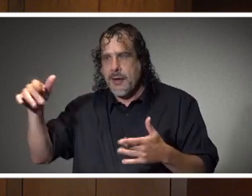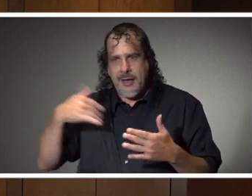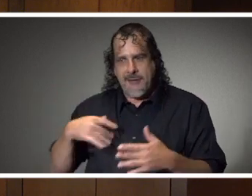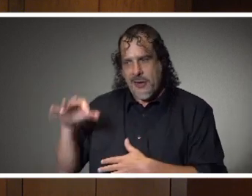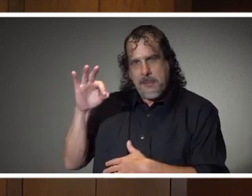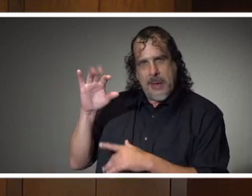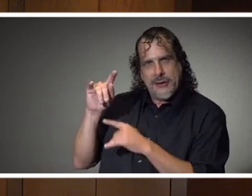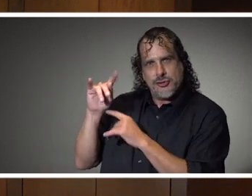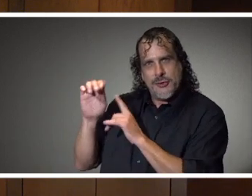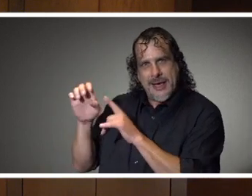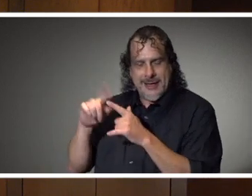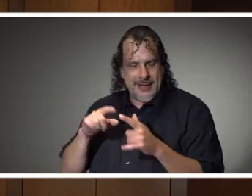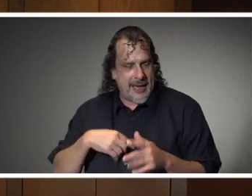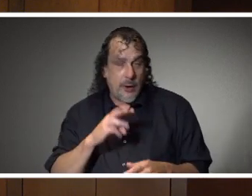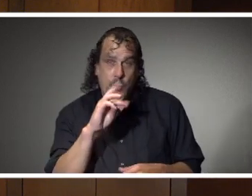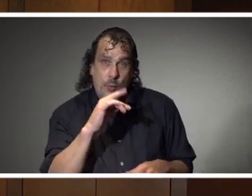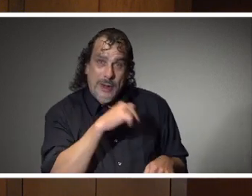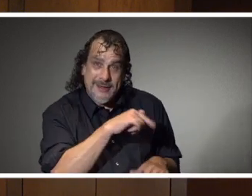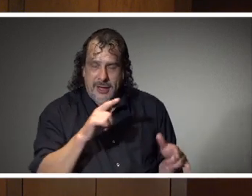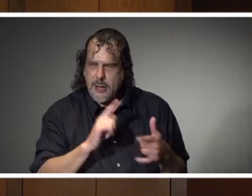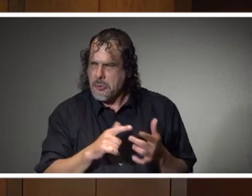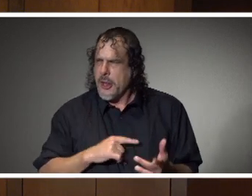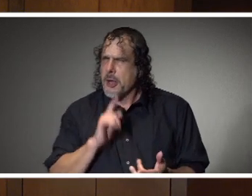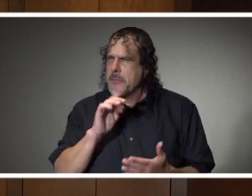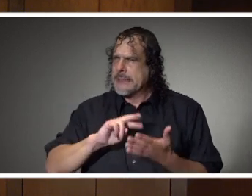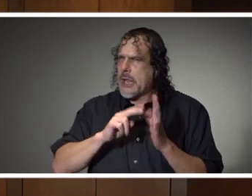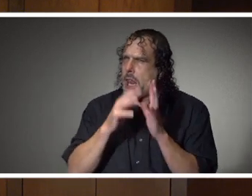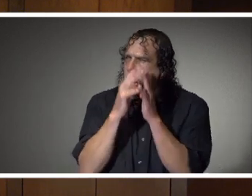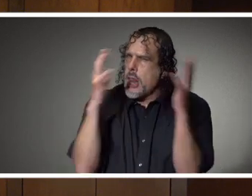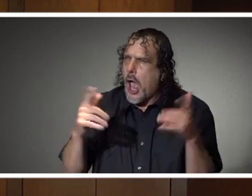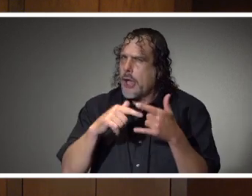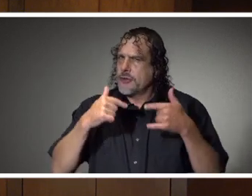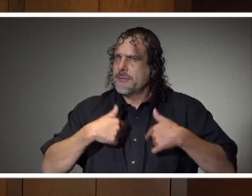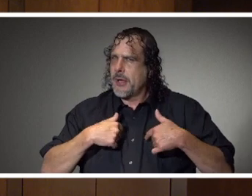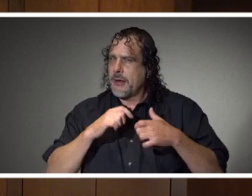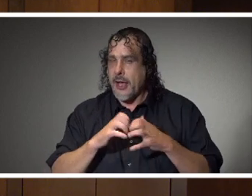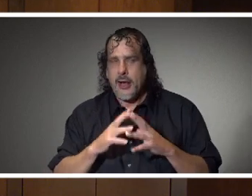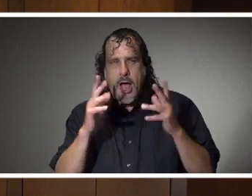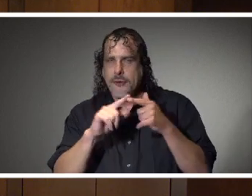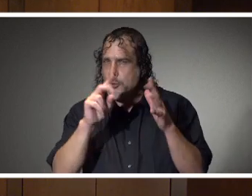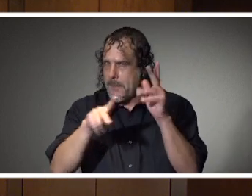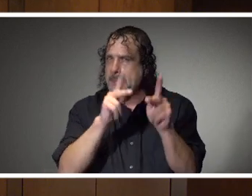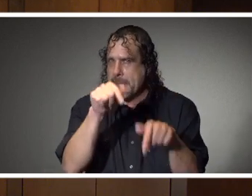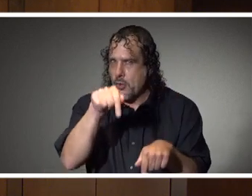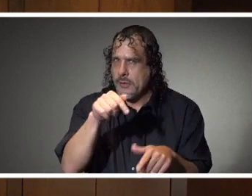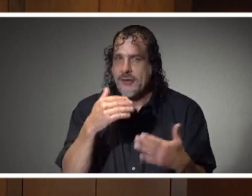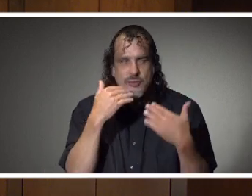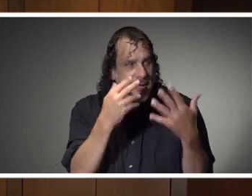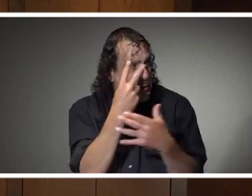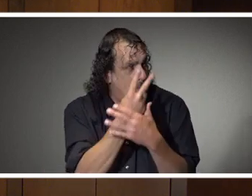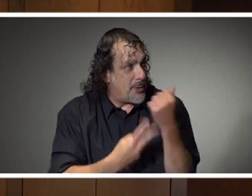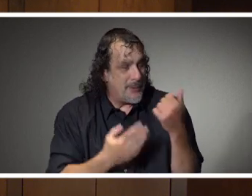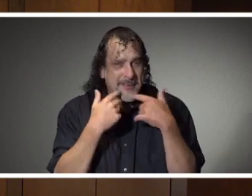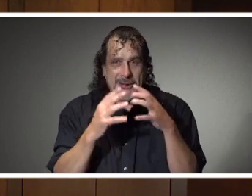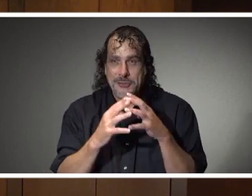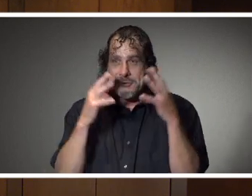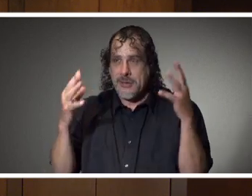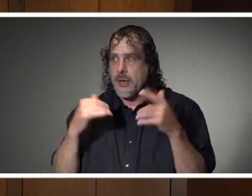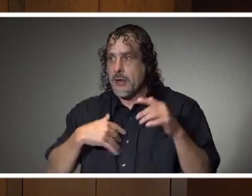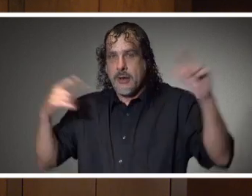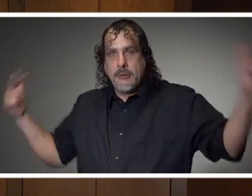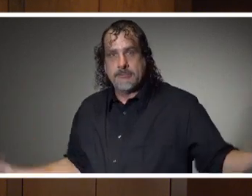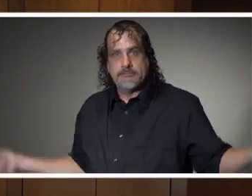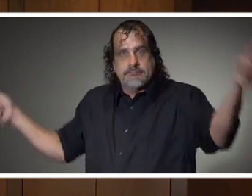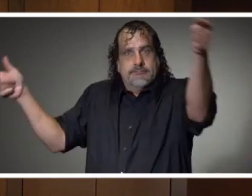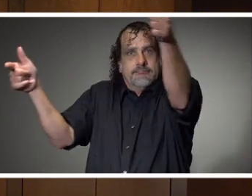and Wendy here is something that means a lot to me, and I know it means a lot to the people of our state. So thank you both. Thank you very much. And at this time, I'm going